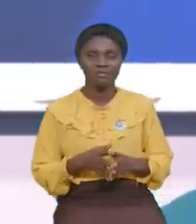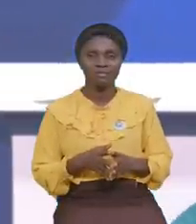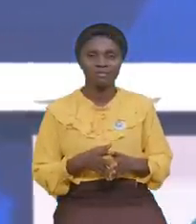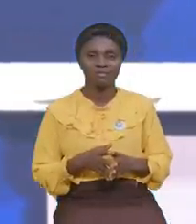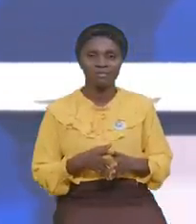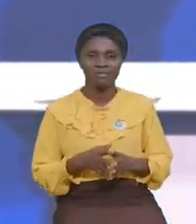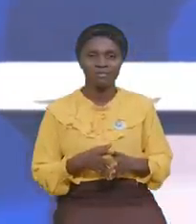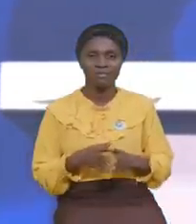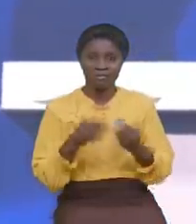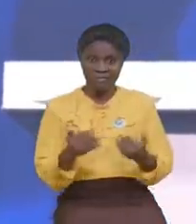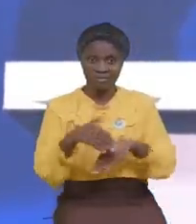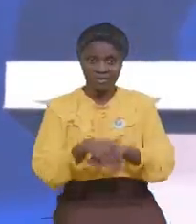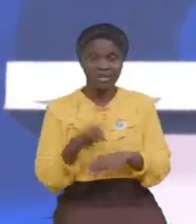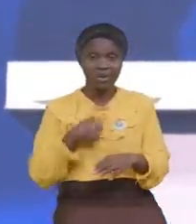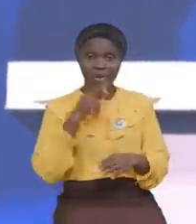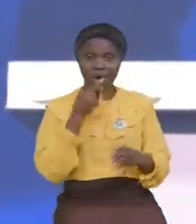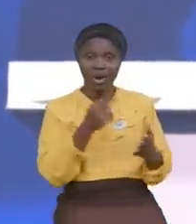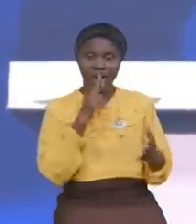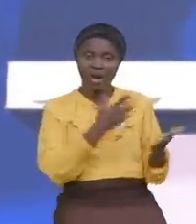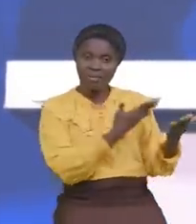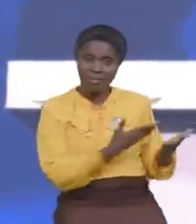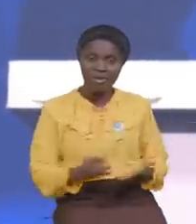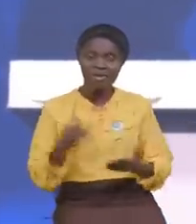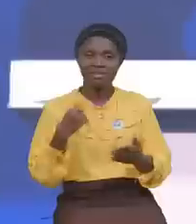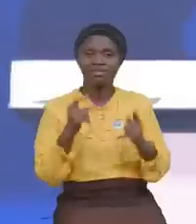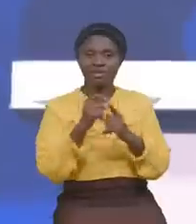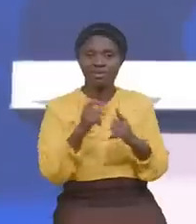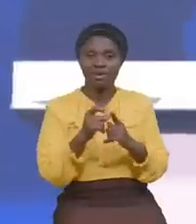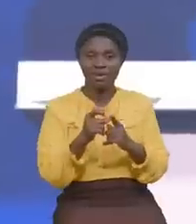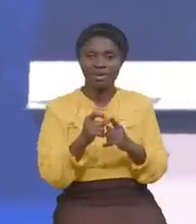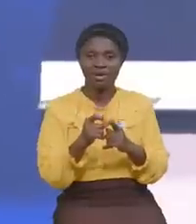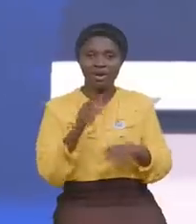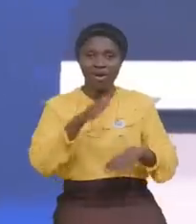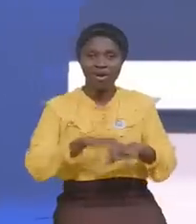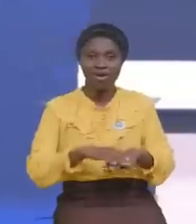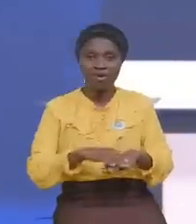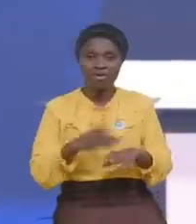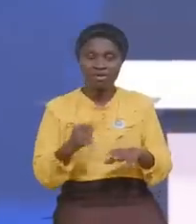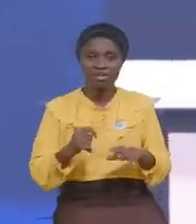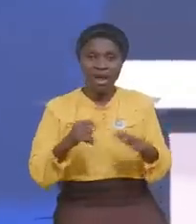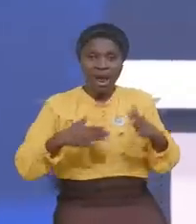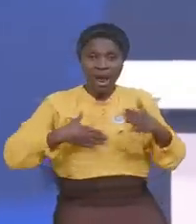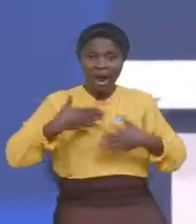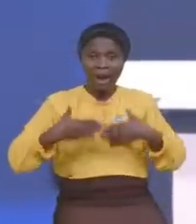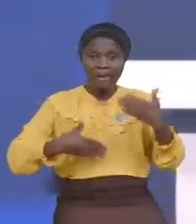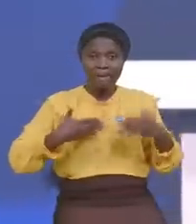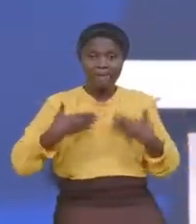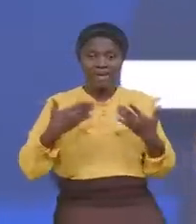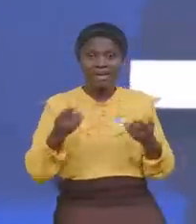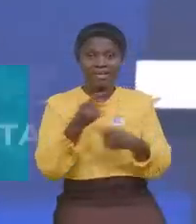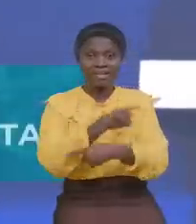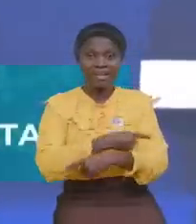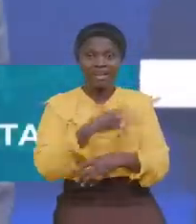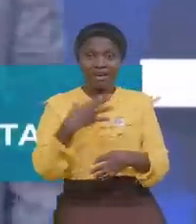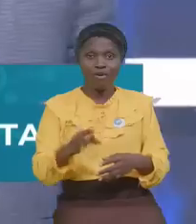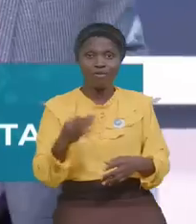Tonight we are bringing the word on the happy day of the Redeemer's